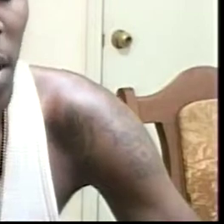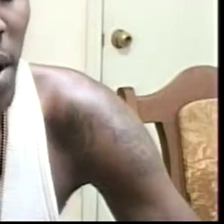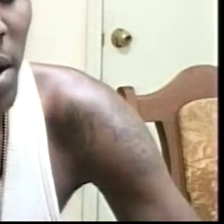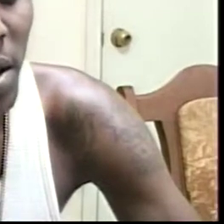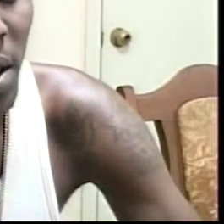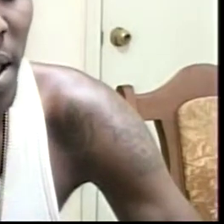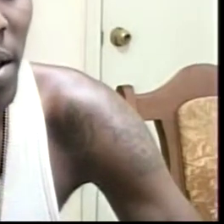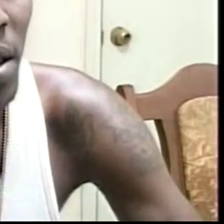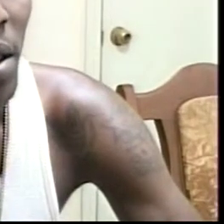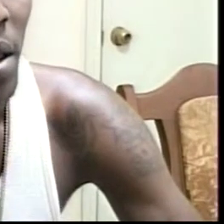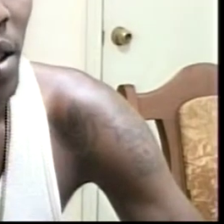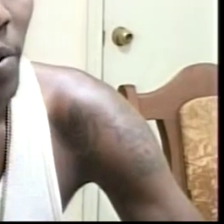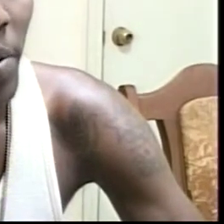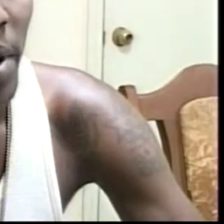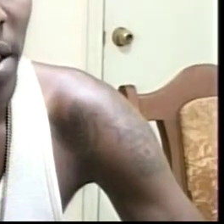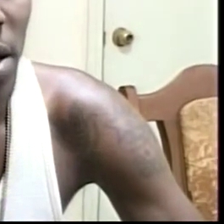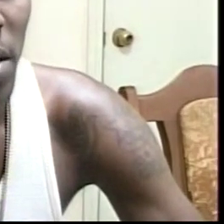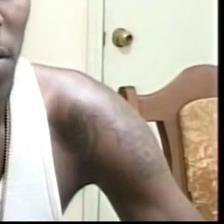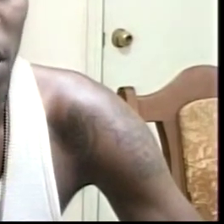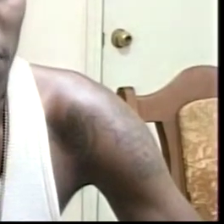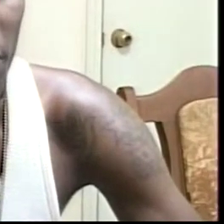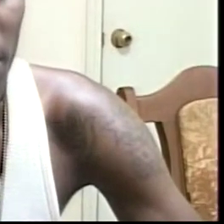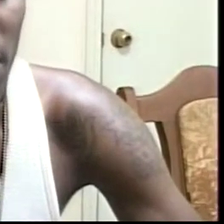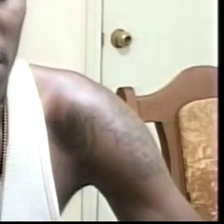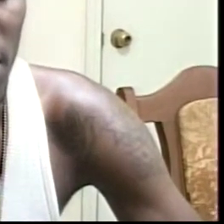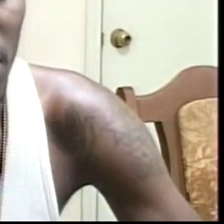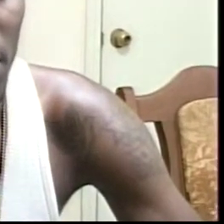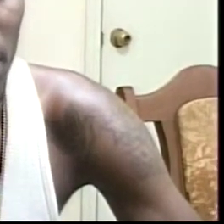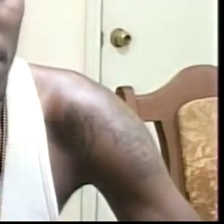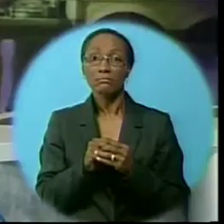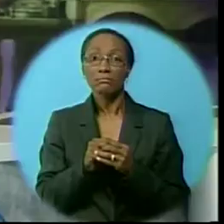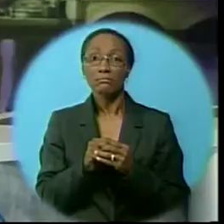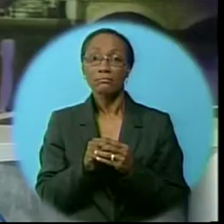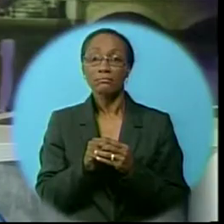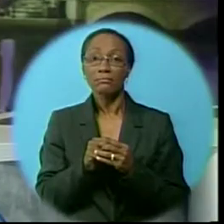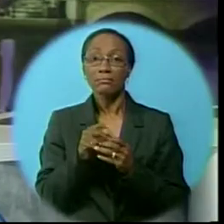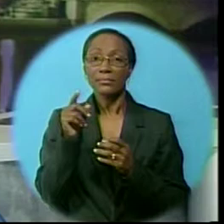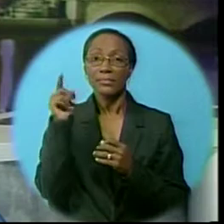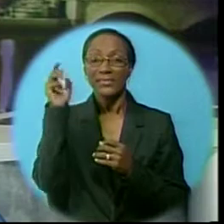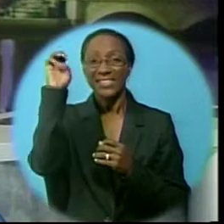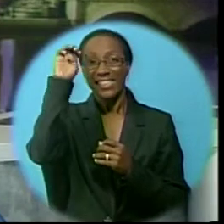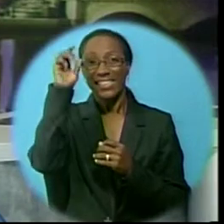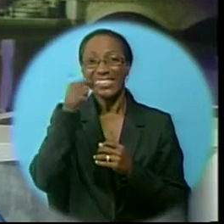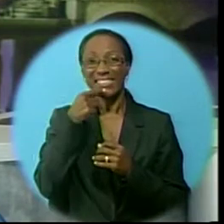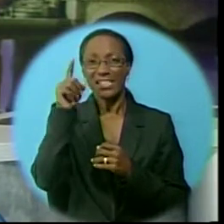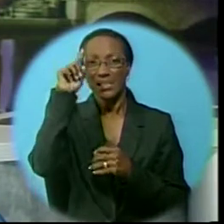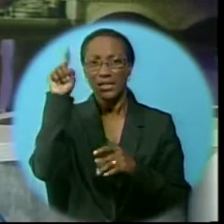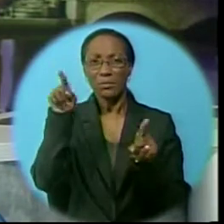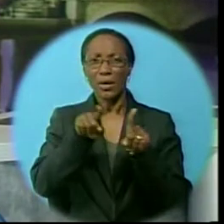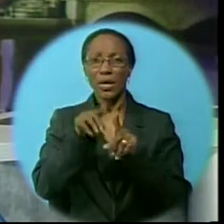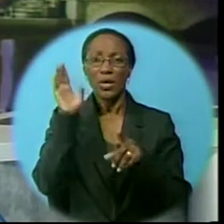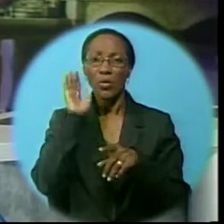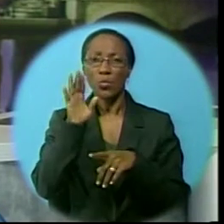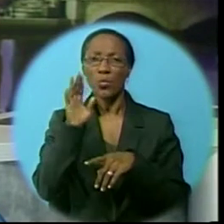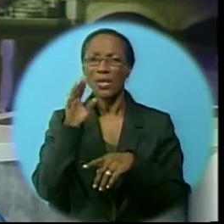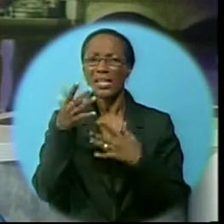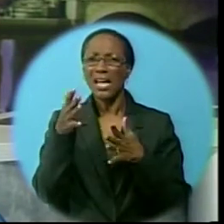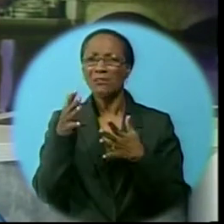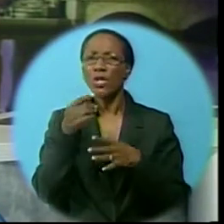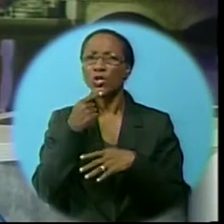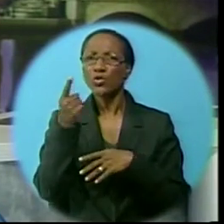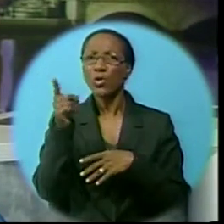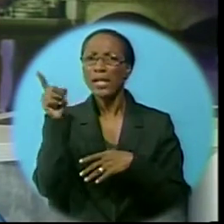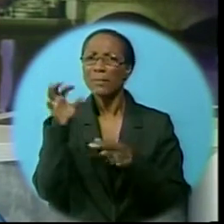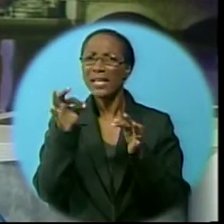sure, called ANC, and the people that see saw from a distance. Well, he says his brother would have told him if anything was